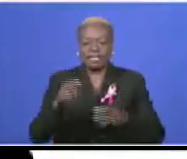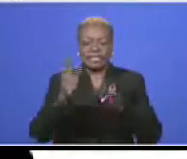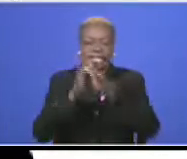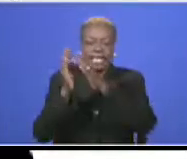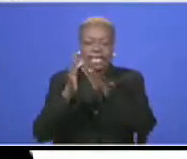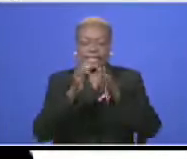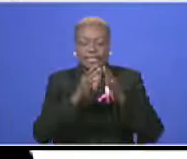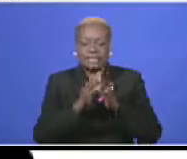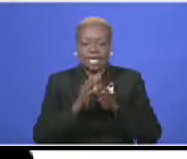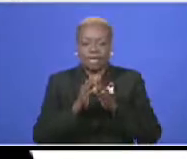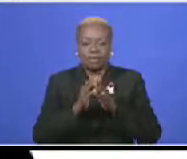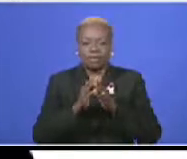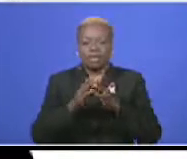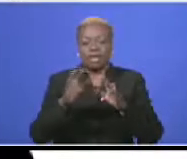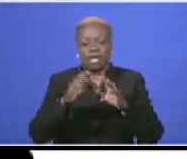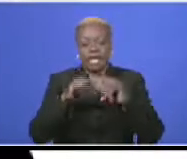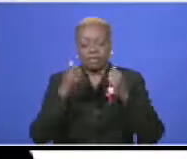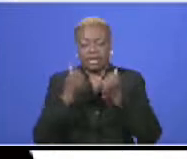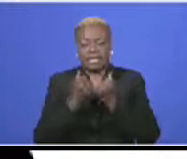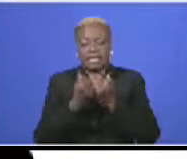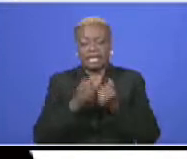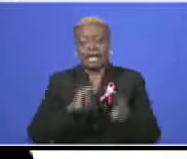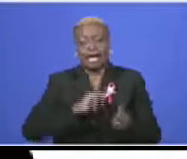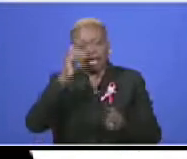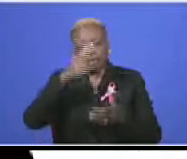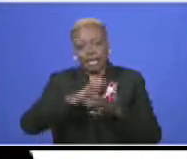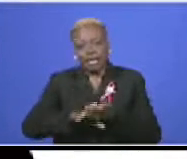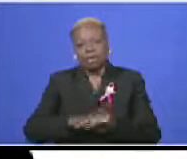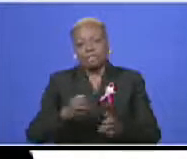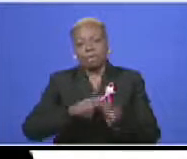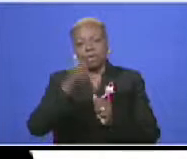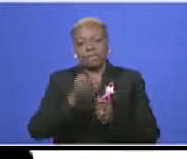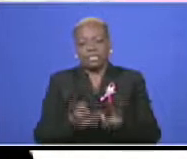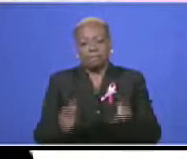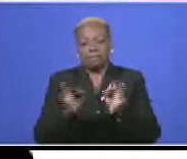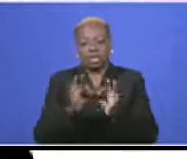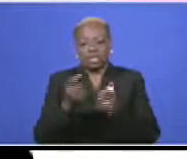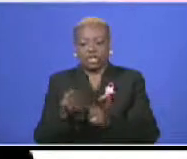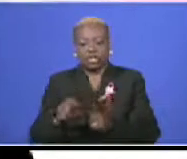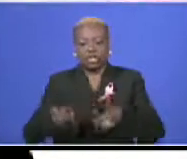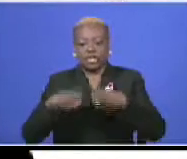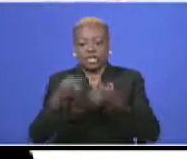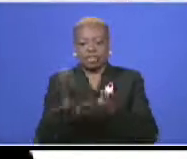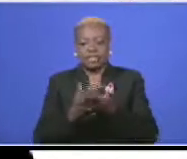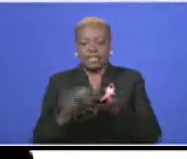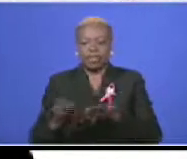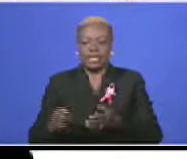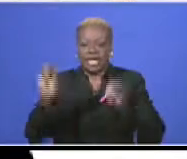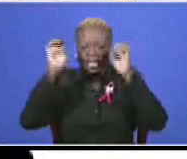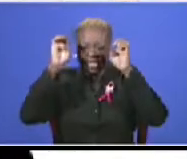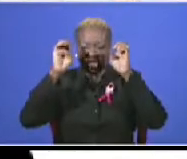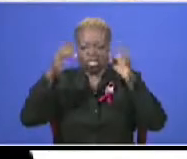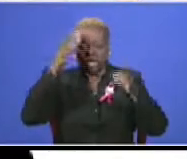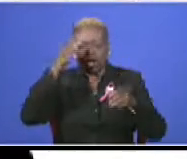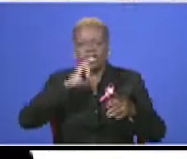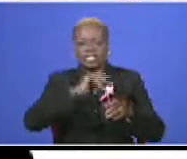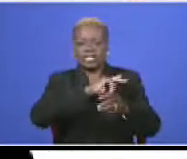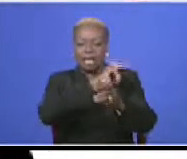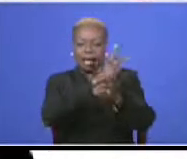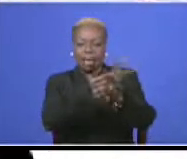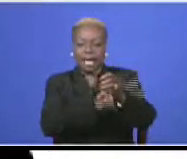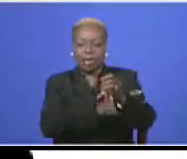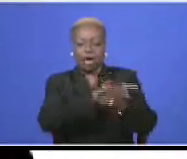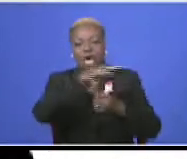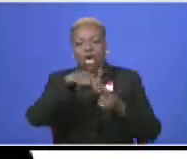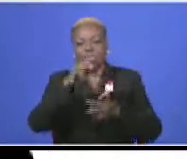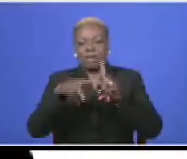I believe that the most important tool you can give someone is education. Knowledge is power. And when people have